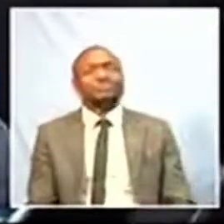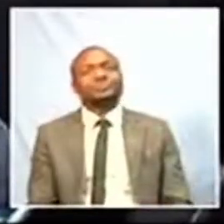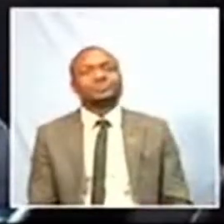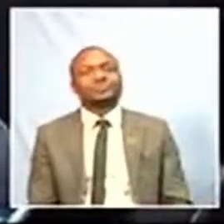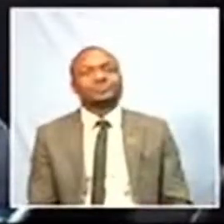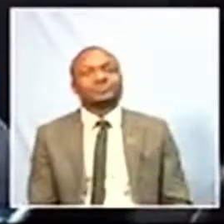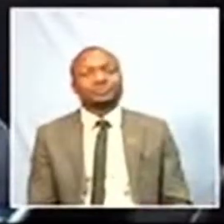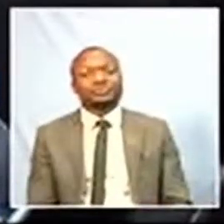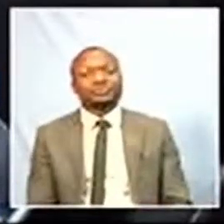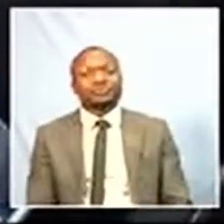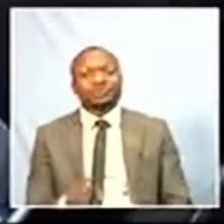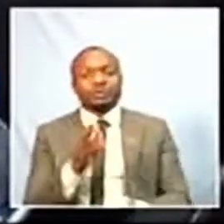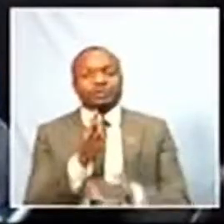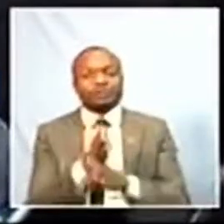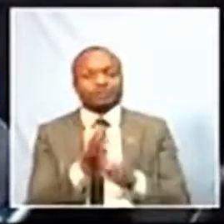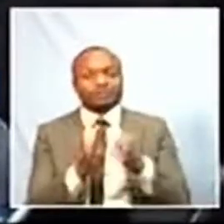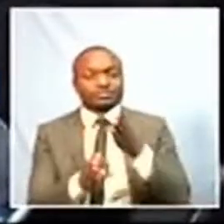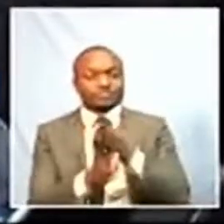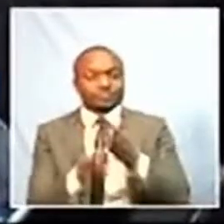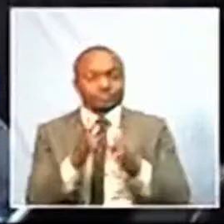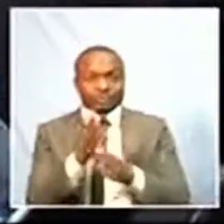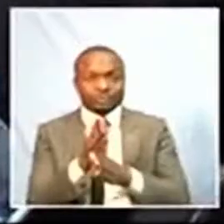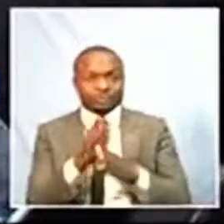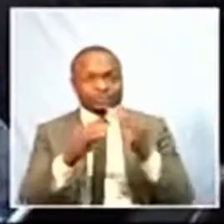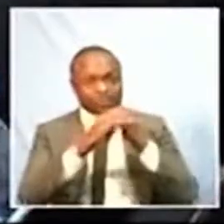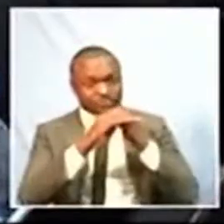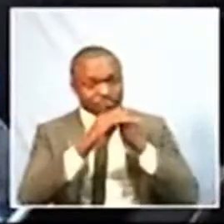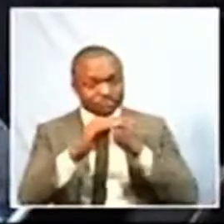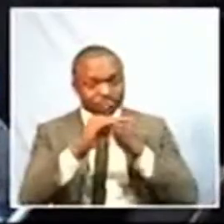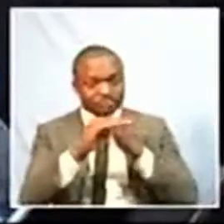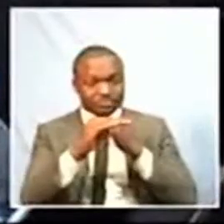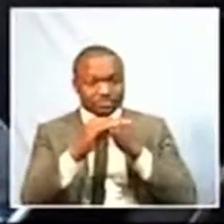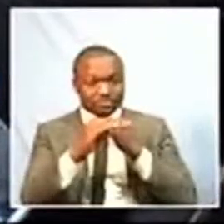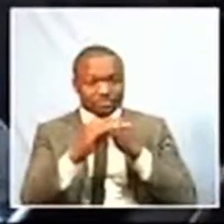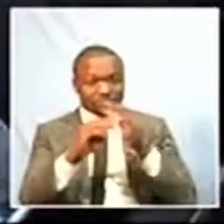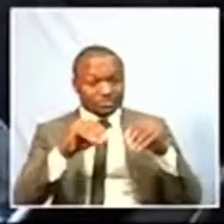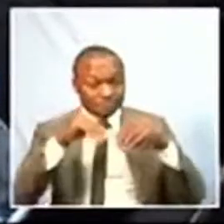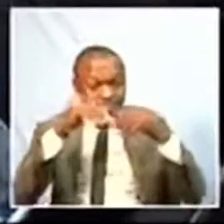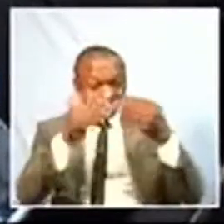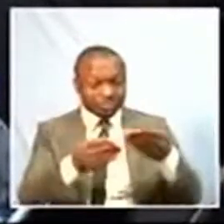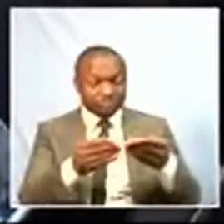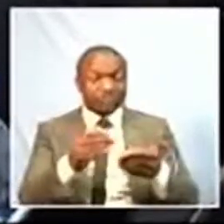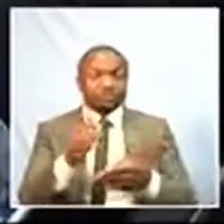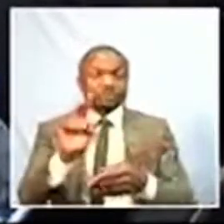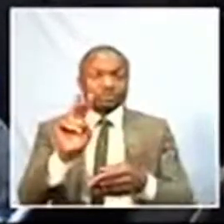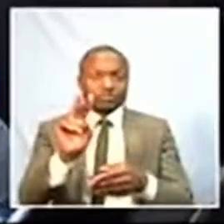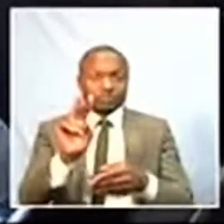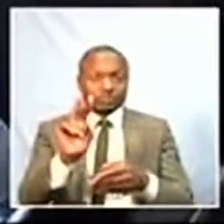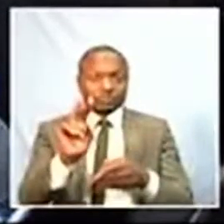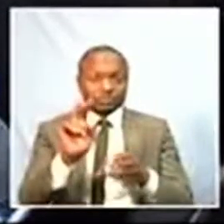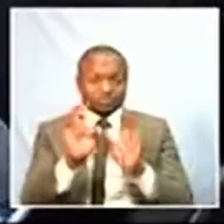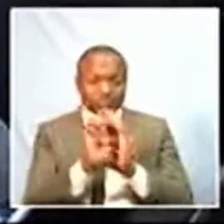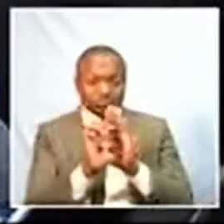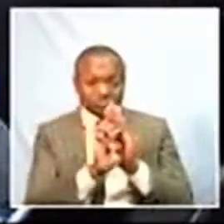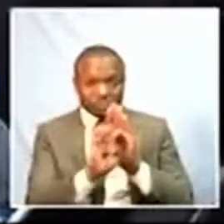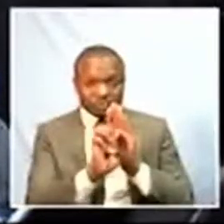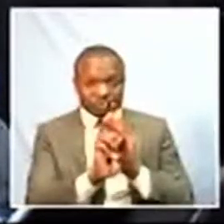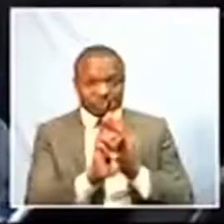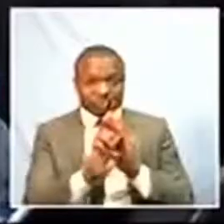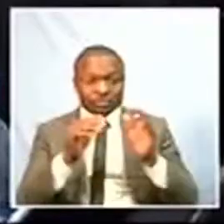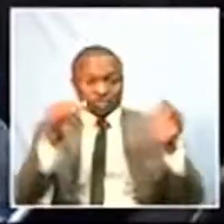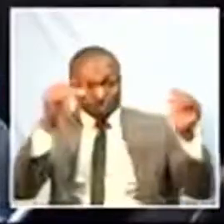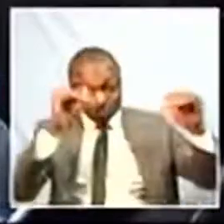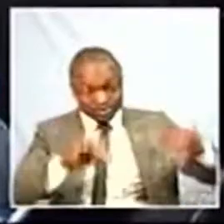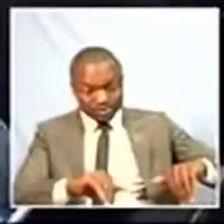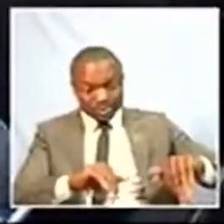At the construction stage, I'm talking about maybe like project, I'll give two examples. This deep tank on page 4.